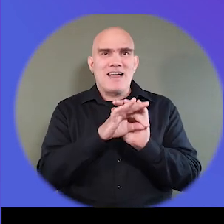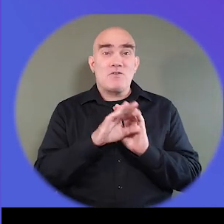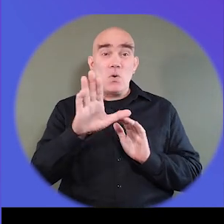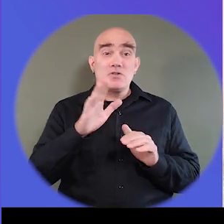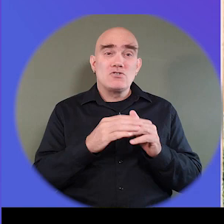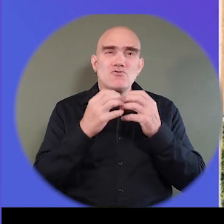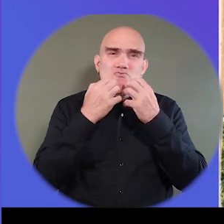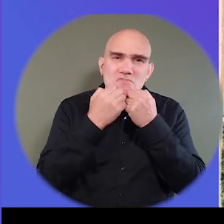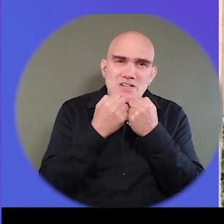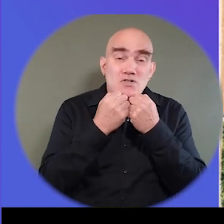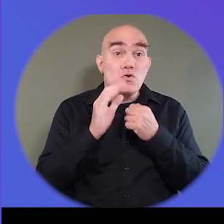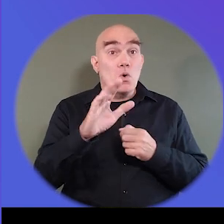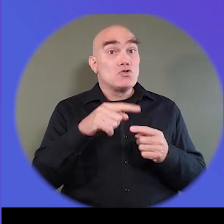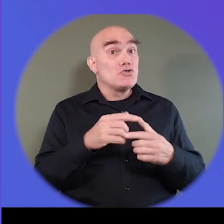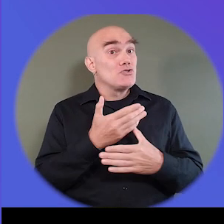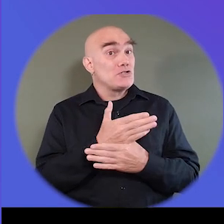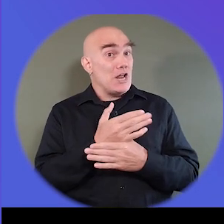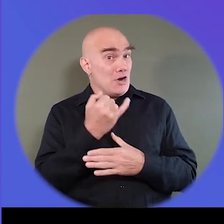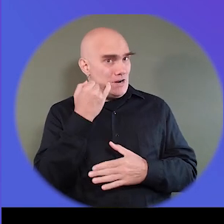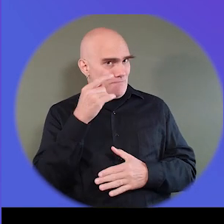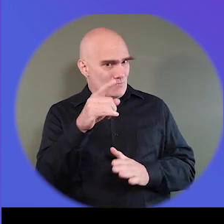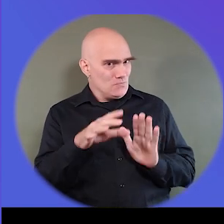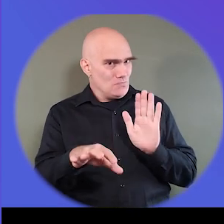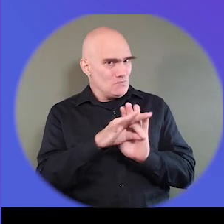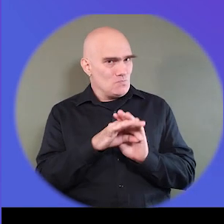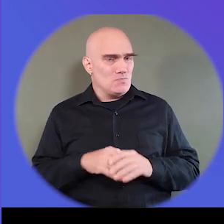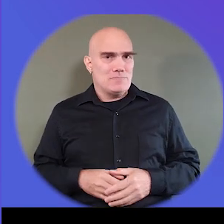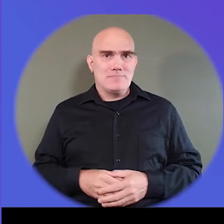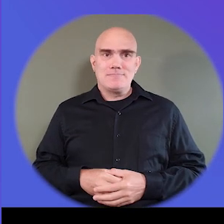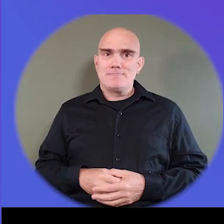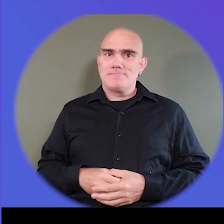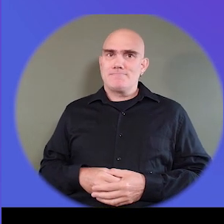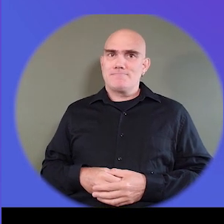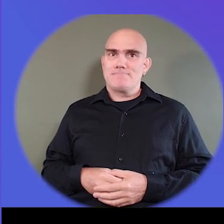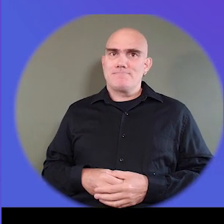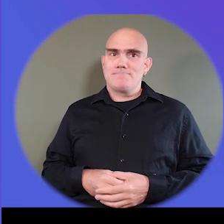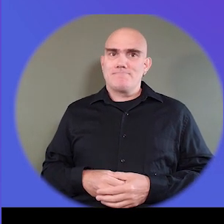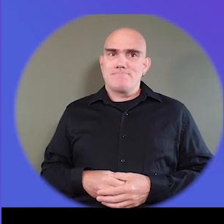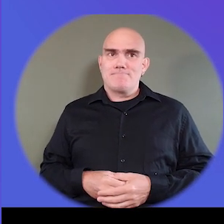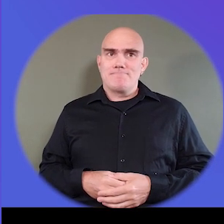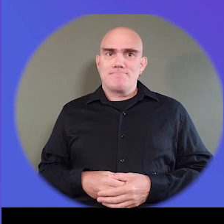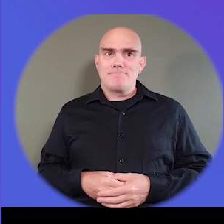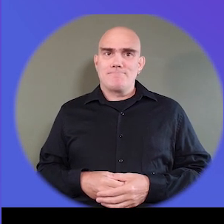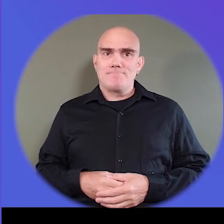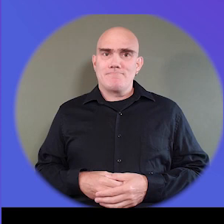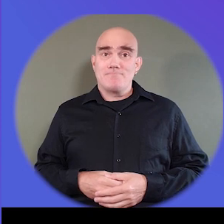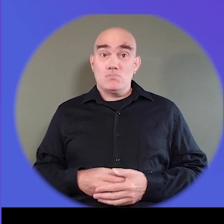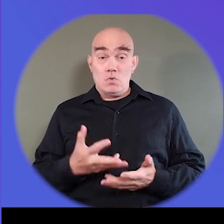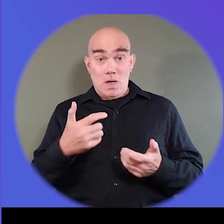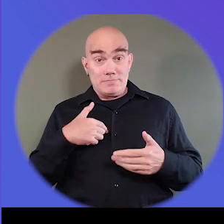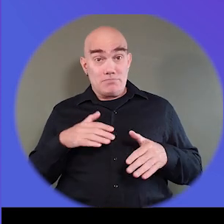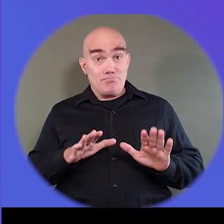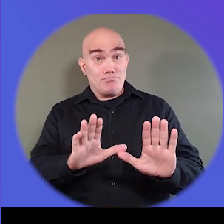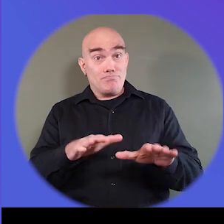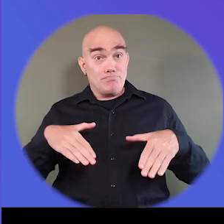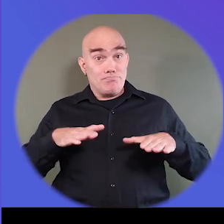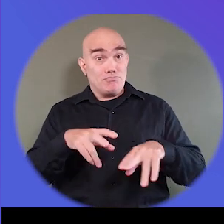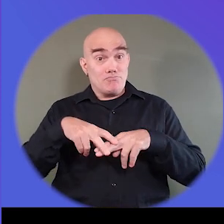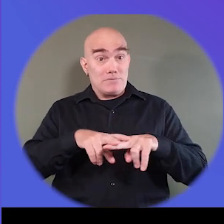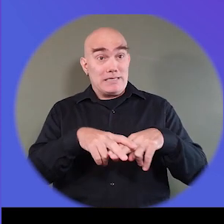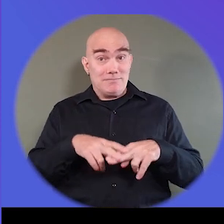discover, yours to treasure, yours to share if you choose. You want me to give you a push on the